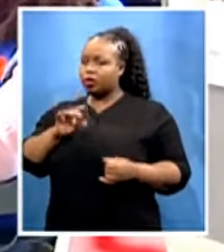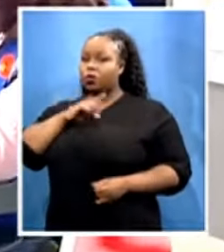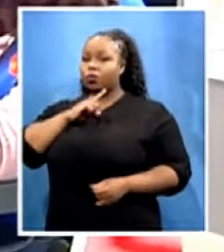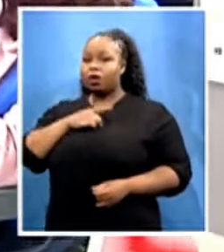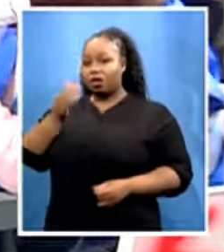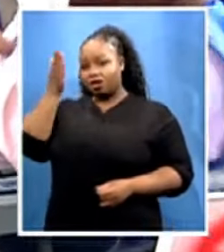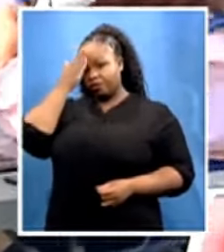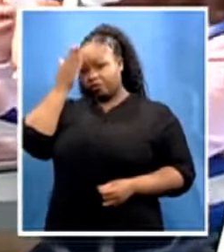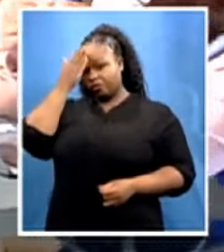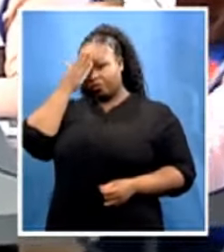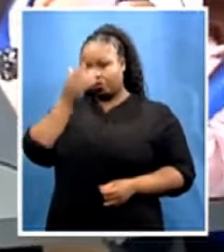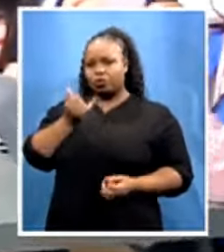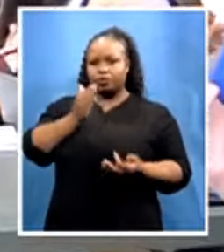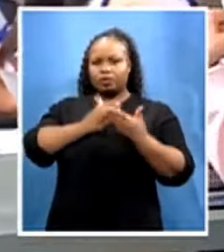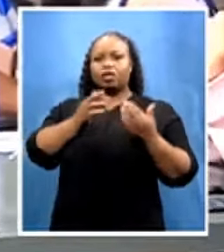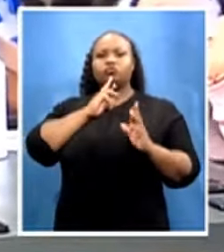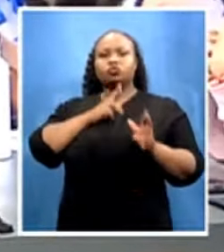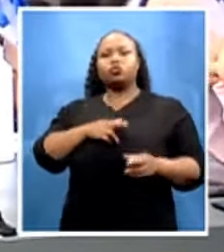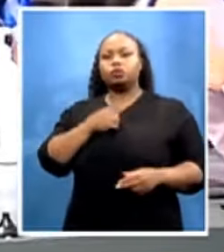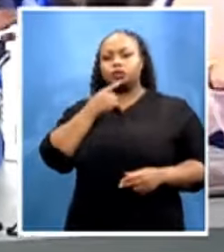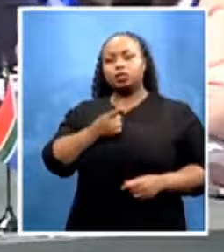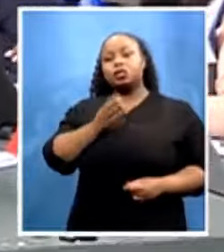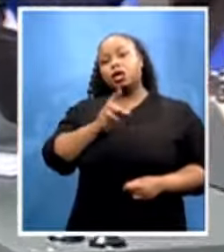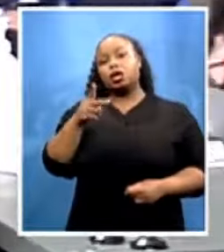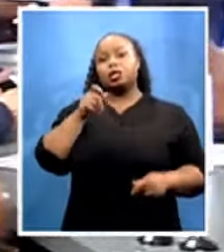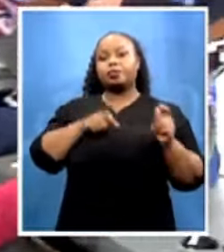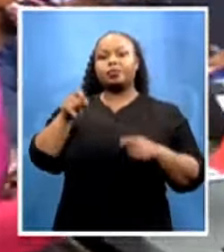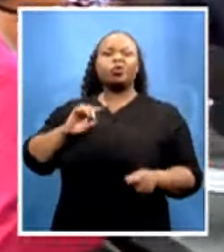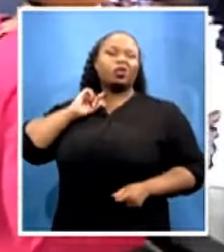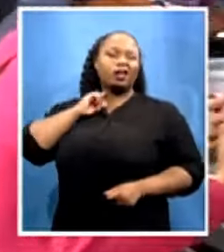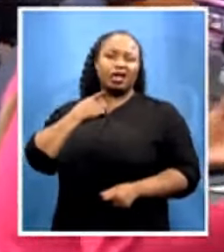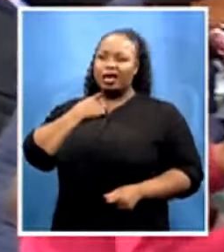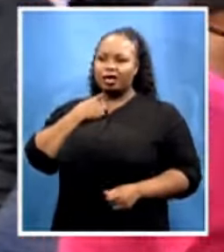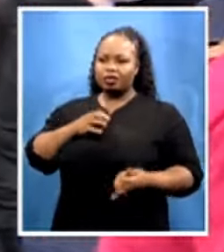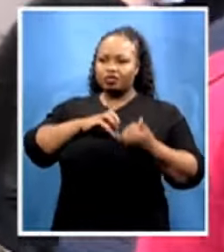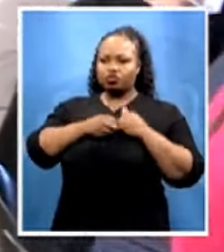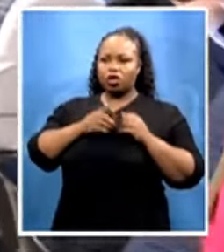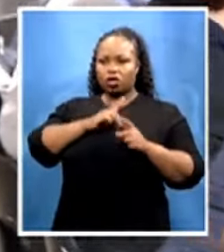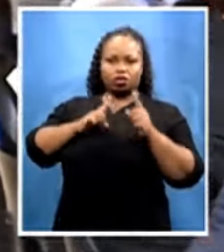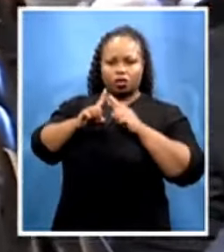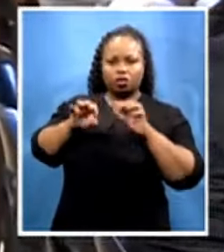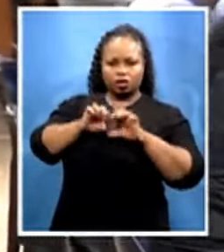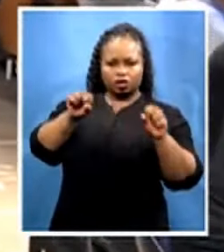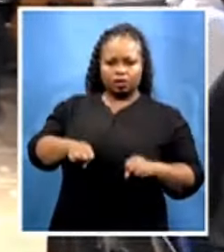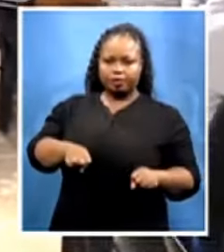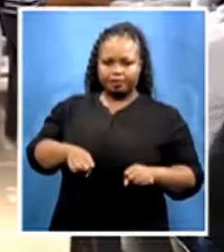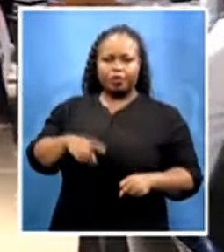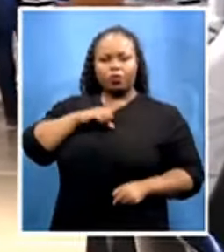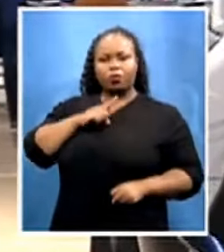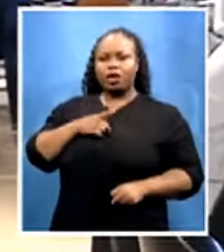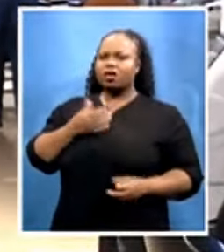reports that there are some people who have tried to cheat the system and have successfully